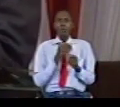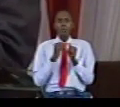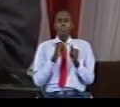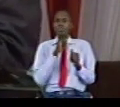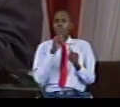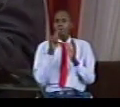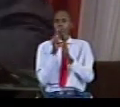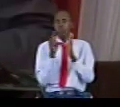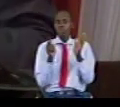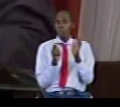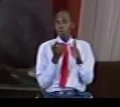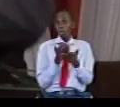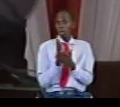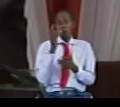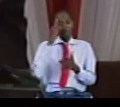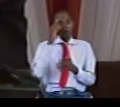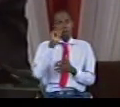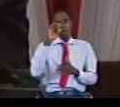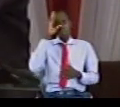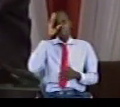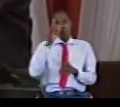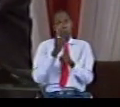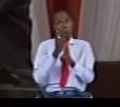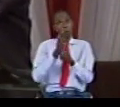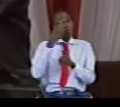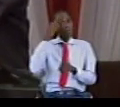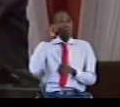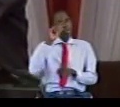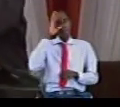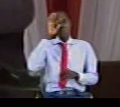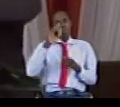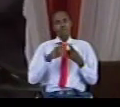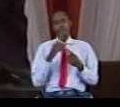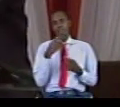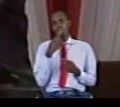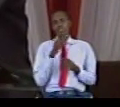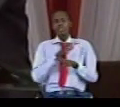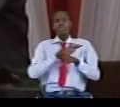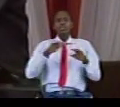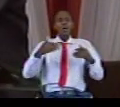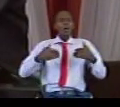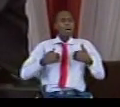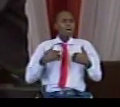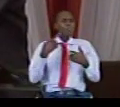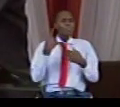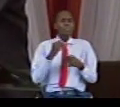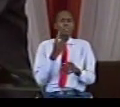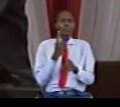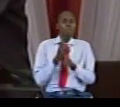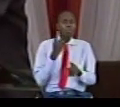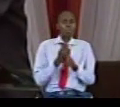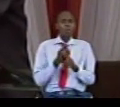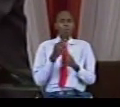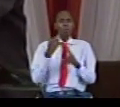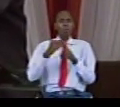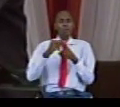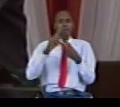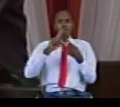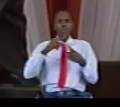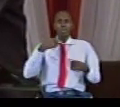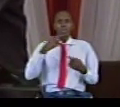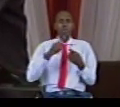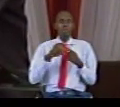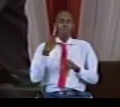man to utter. That is, like, he didn't have the language to be able to tell the people all the beauties and